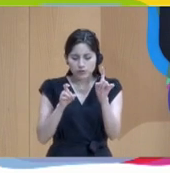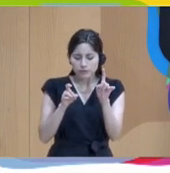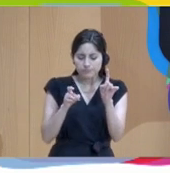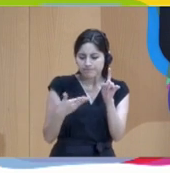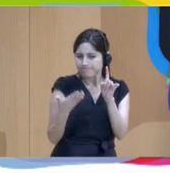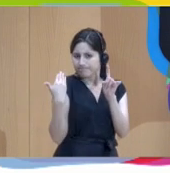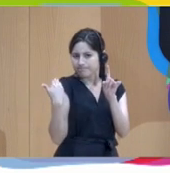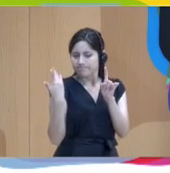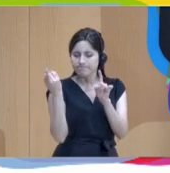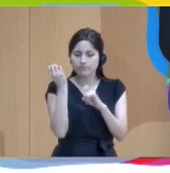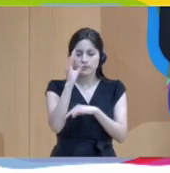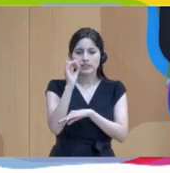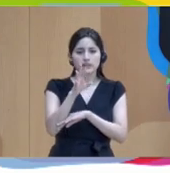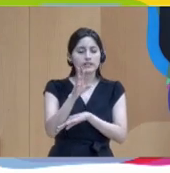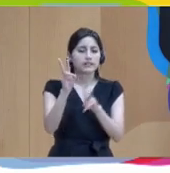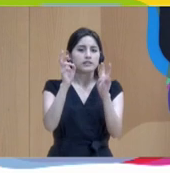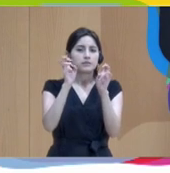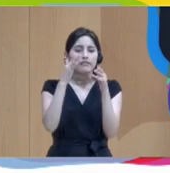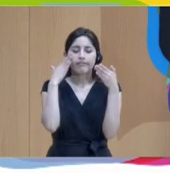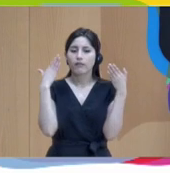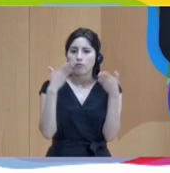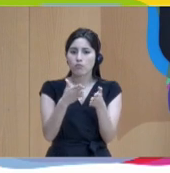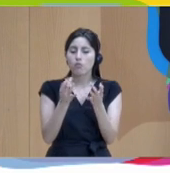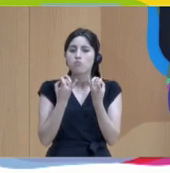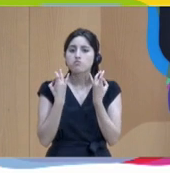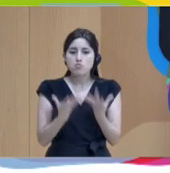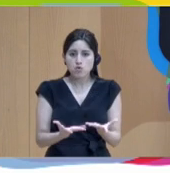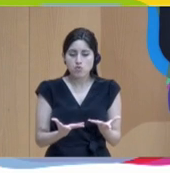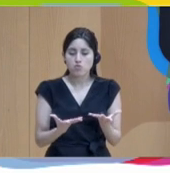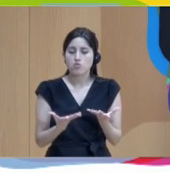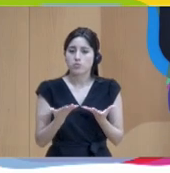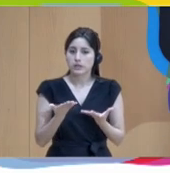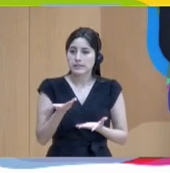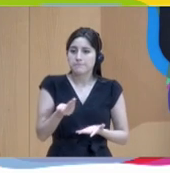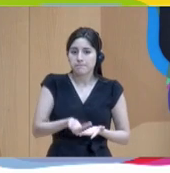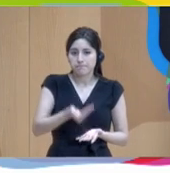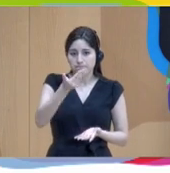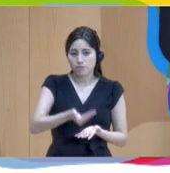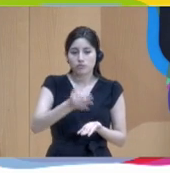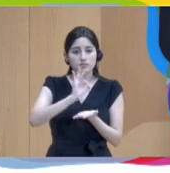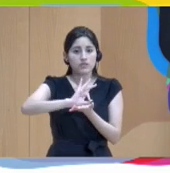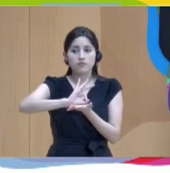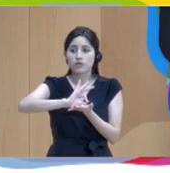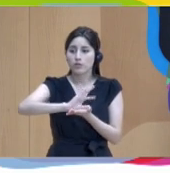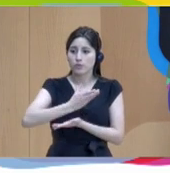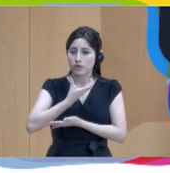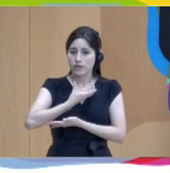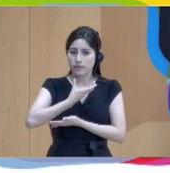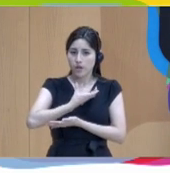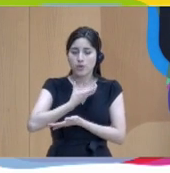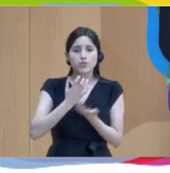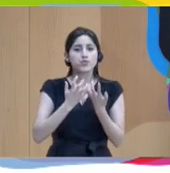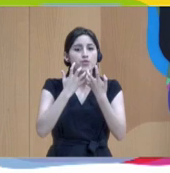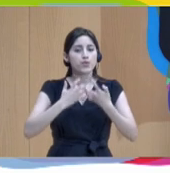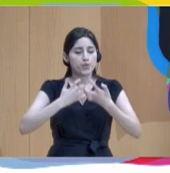is absolutely that the municipal level services are working. And then we have the earlier interventions